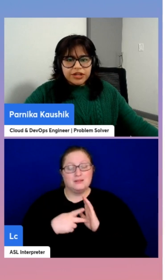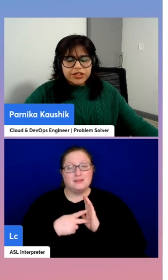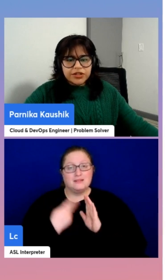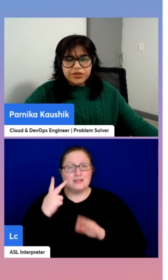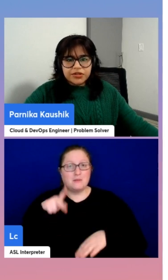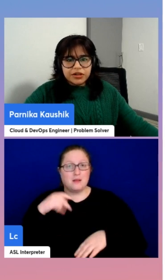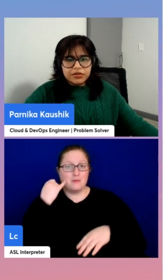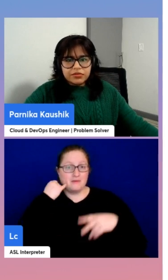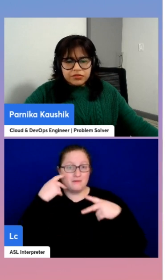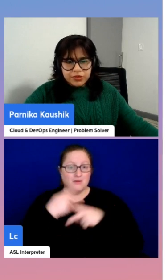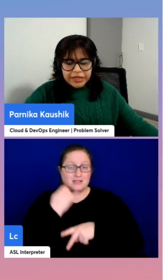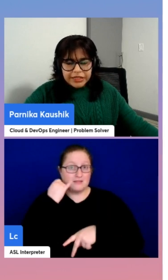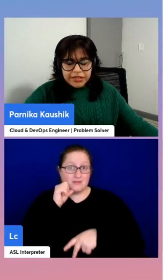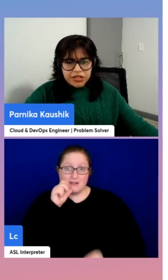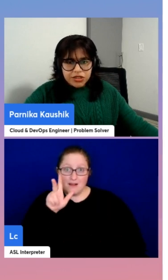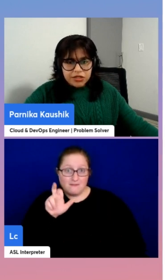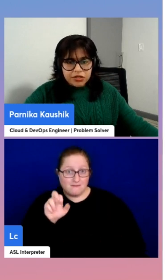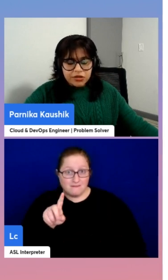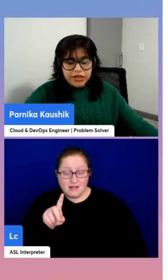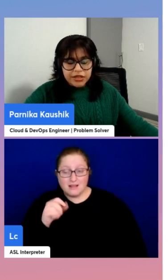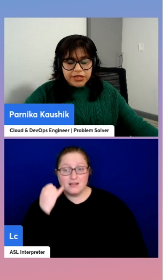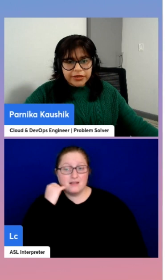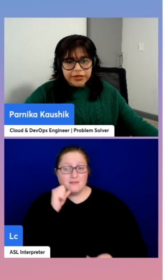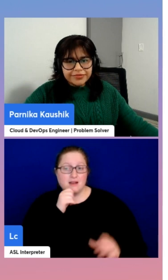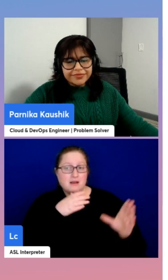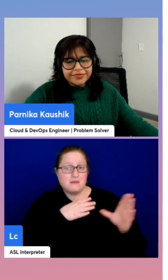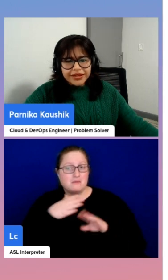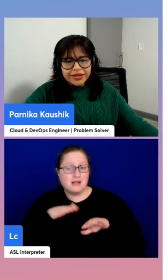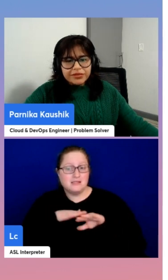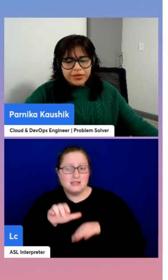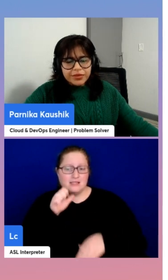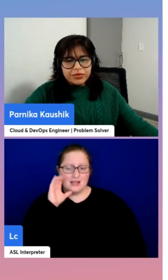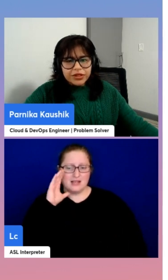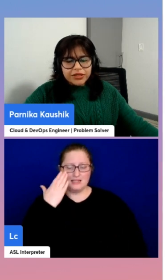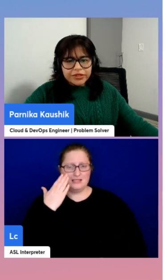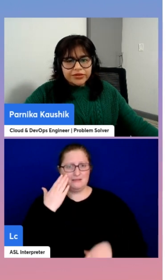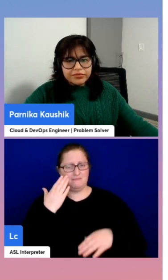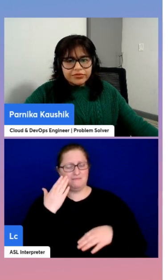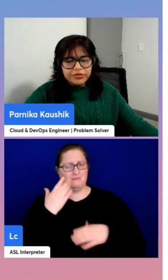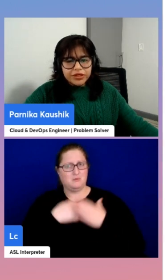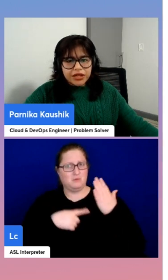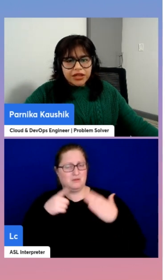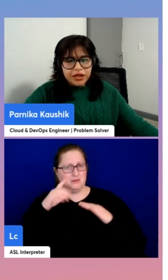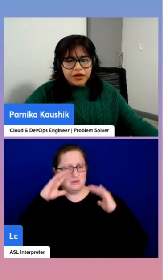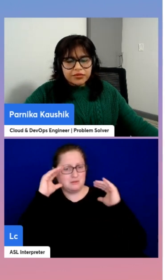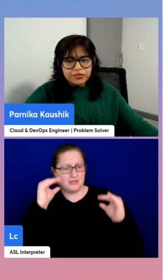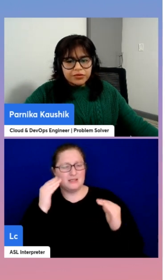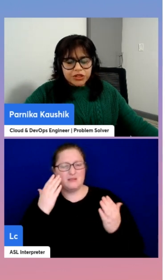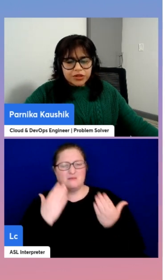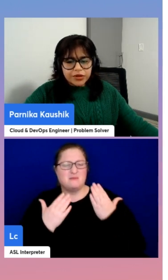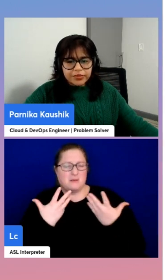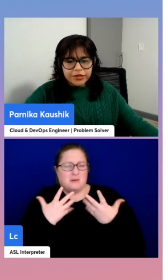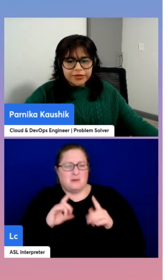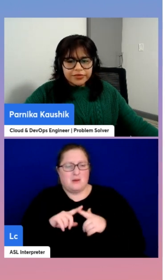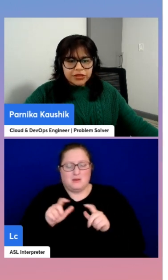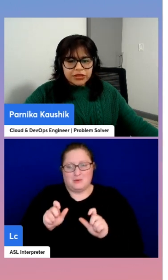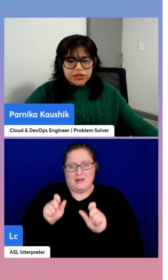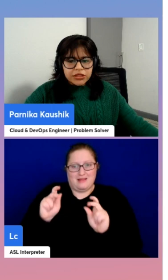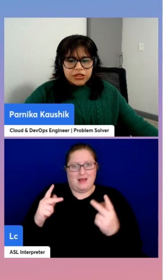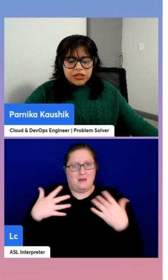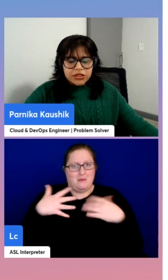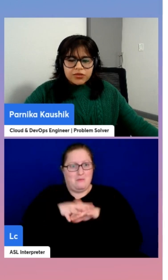valid configuration, if it's not the planned stage, it doesn't look as expected. Maybe you want to, not allow that merge to